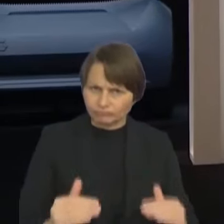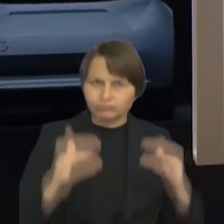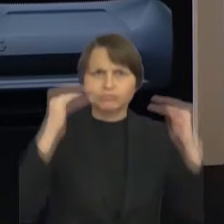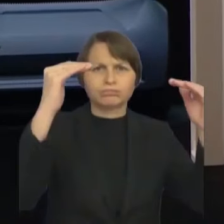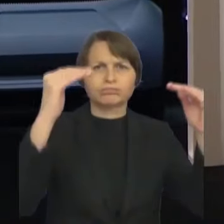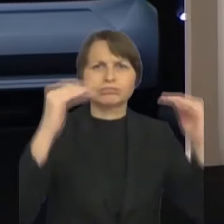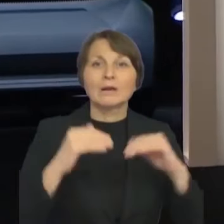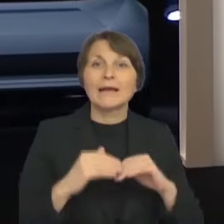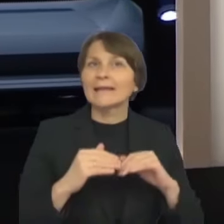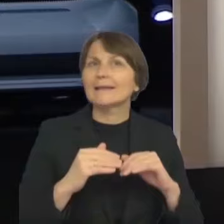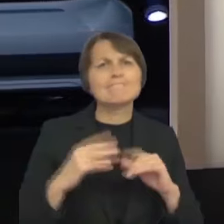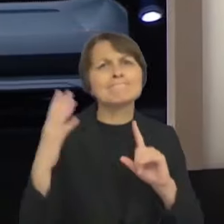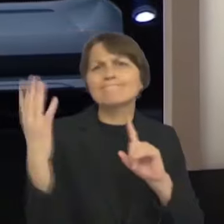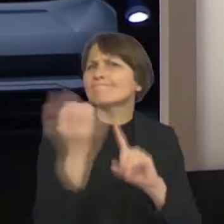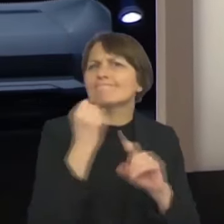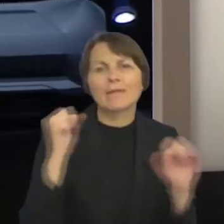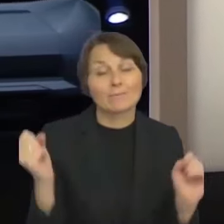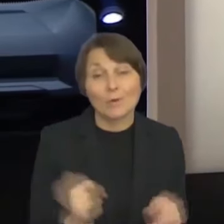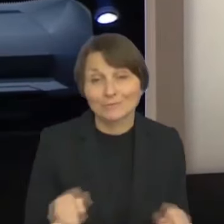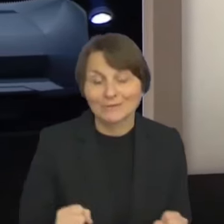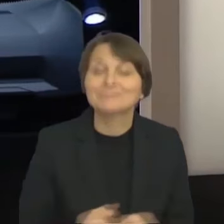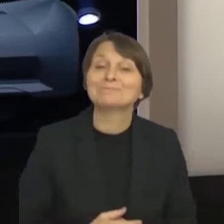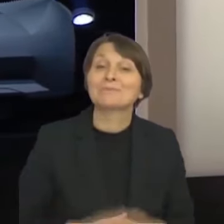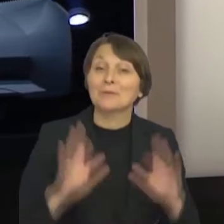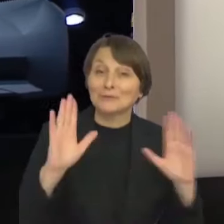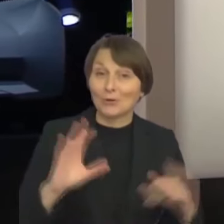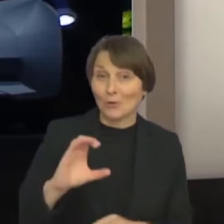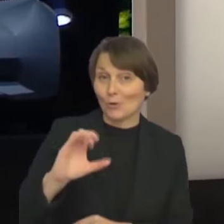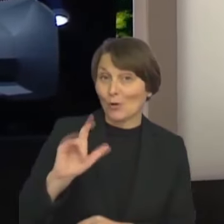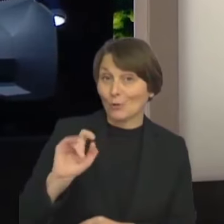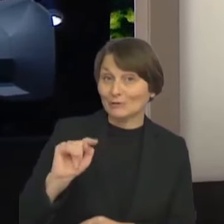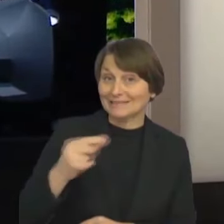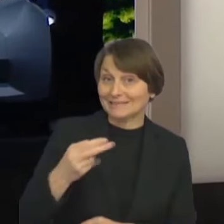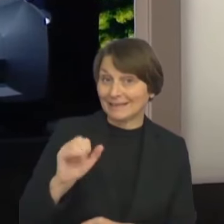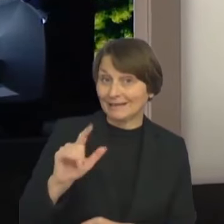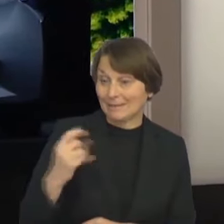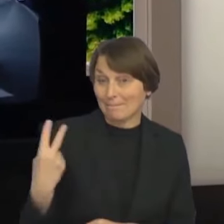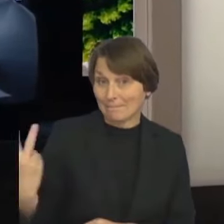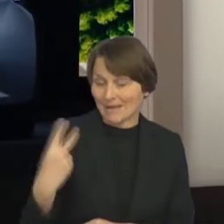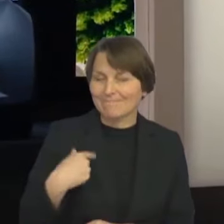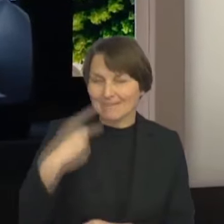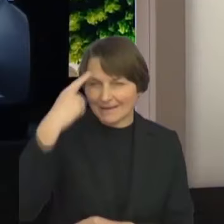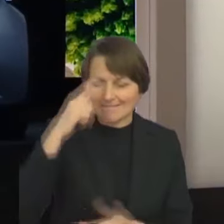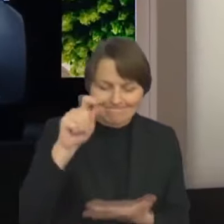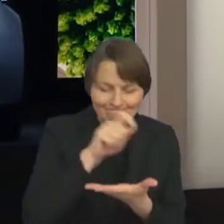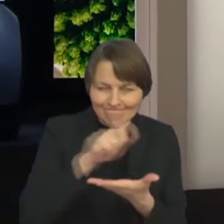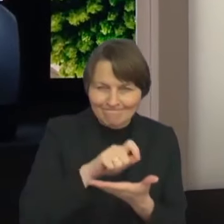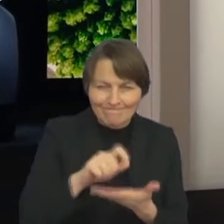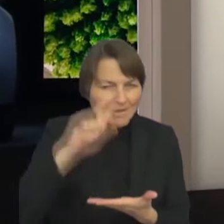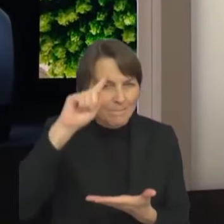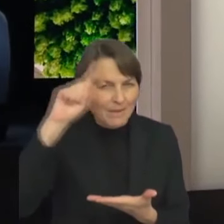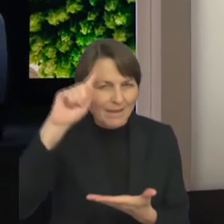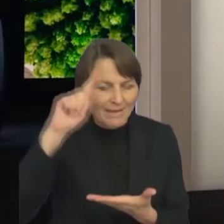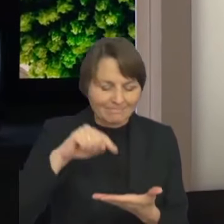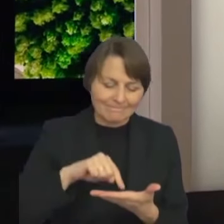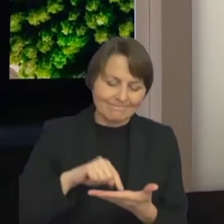objectives. So when we built this plan, Clotilde and I, we decided that we had to aim something at something